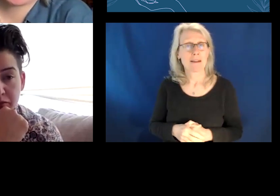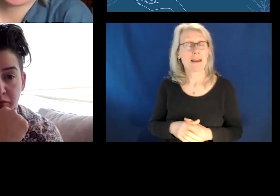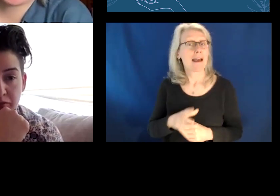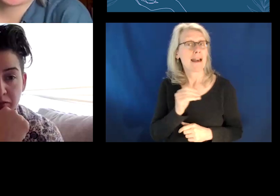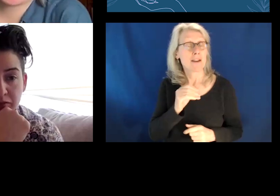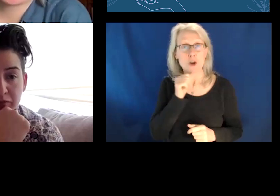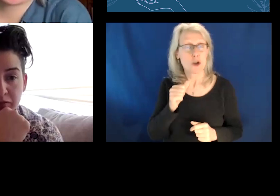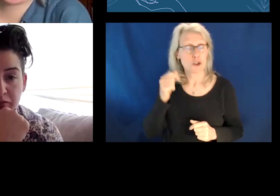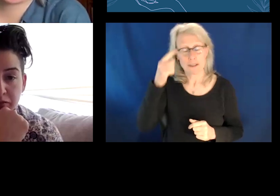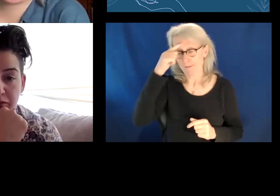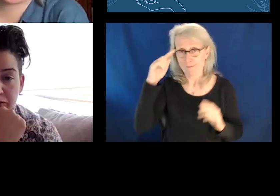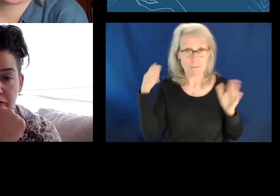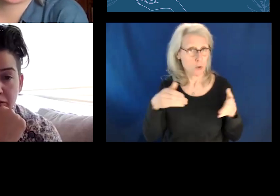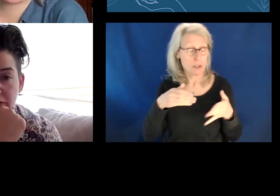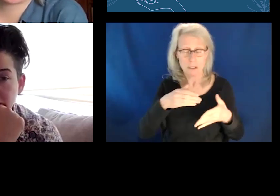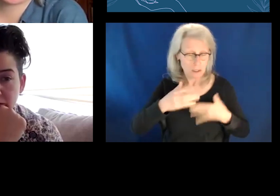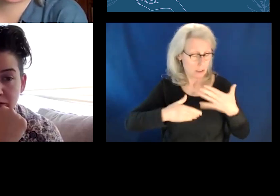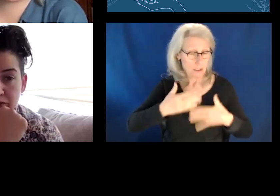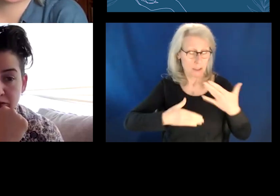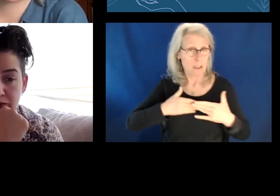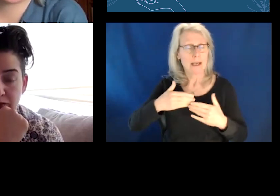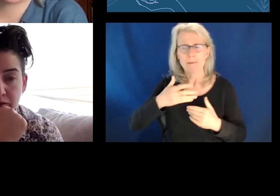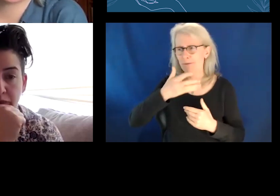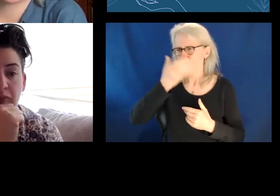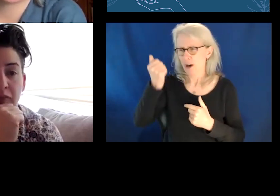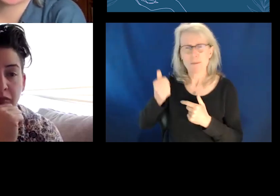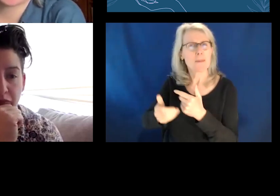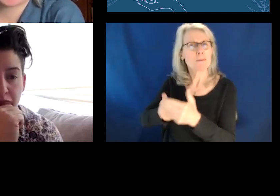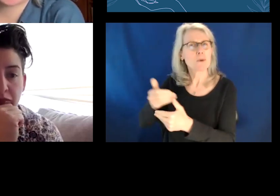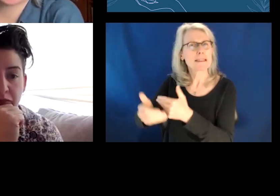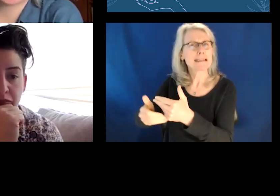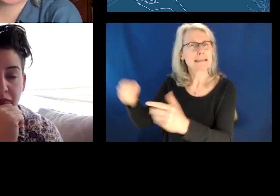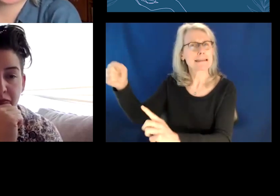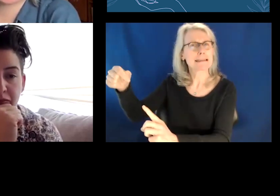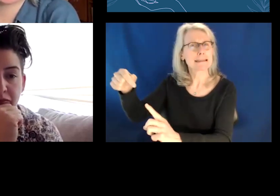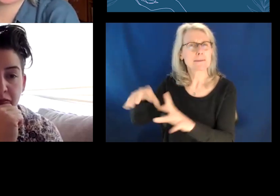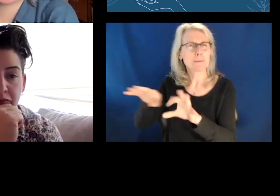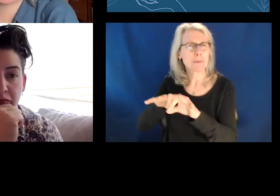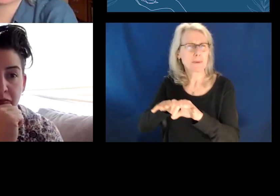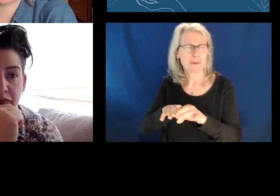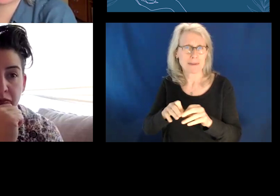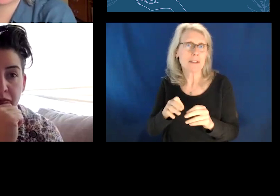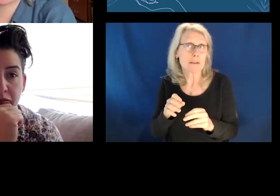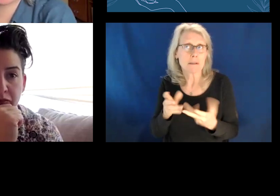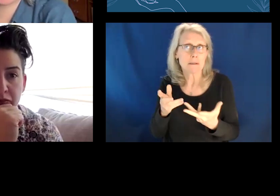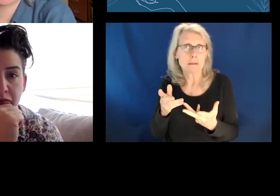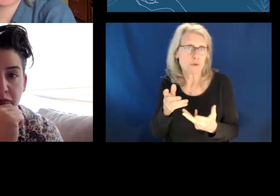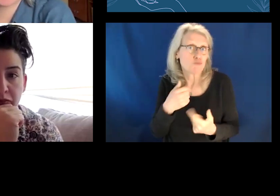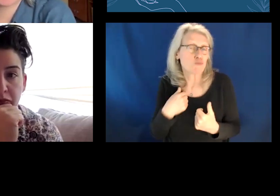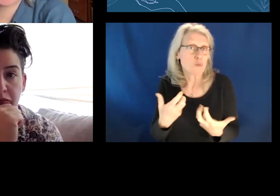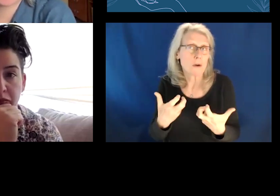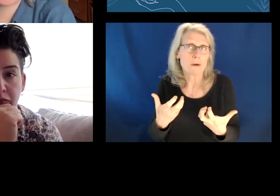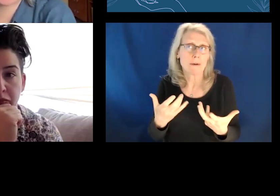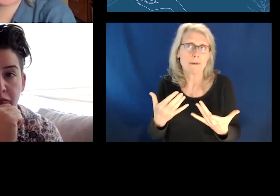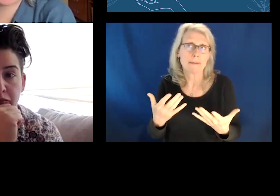process and not be depleted or full of anxiety, or, you know, you want to be as you want to sort